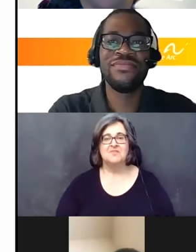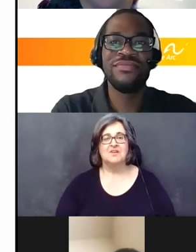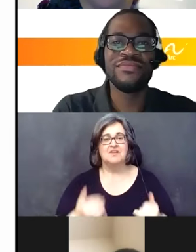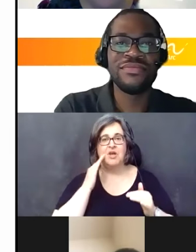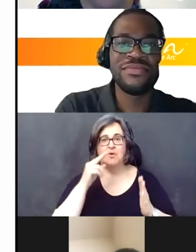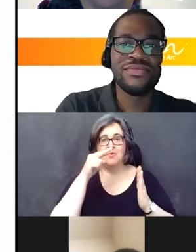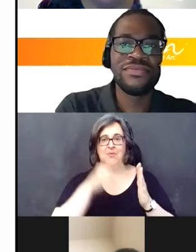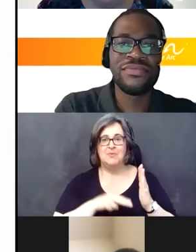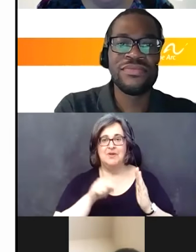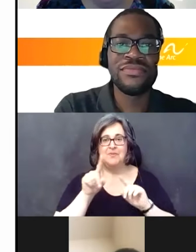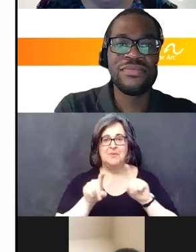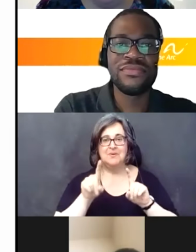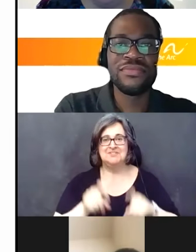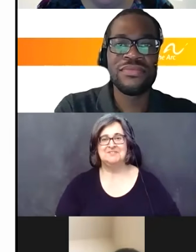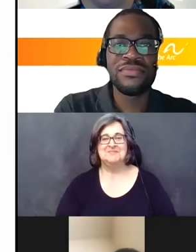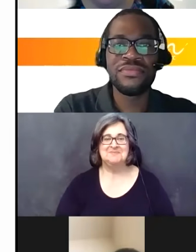here.